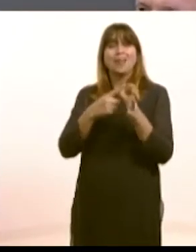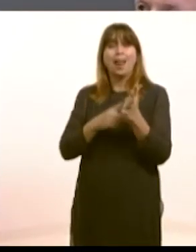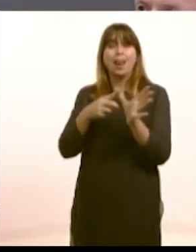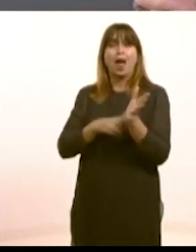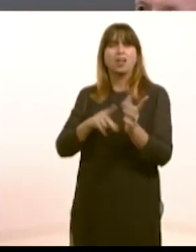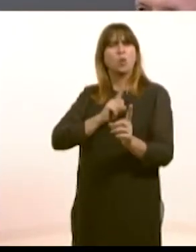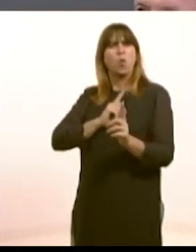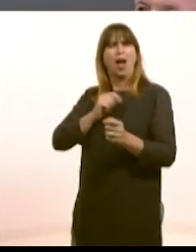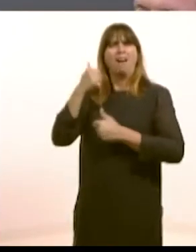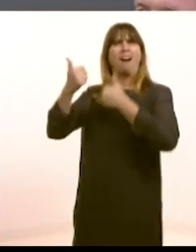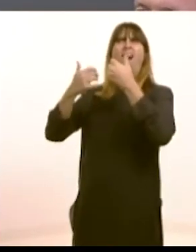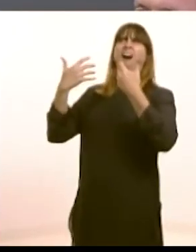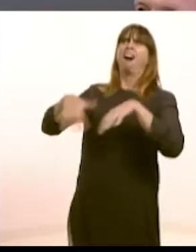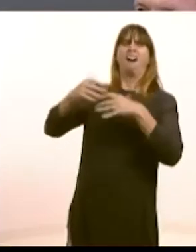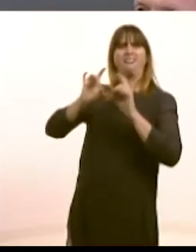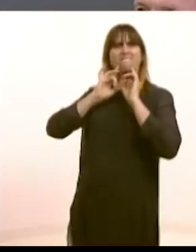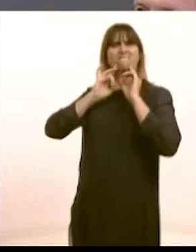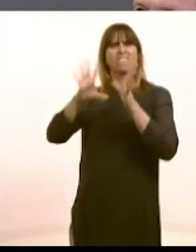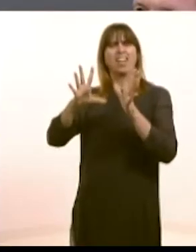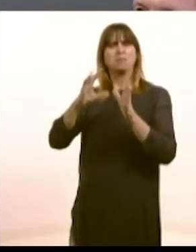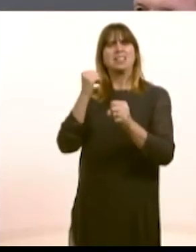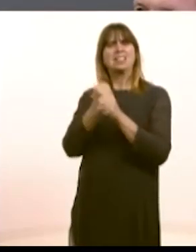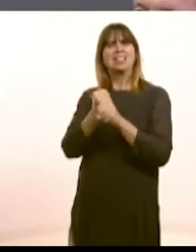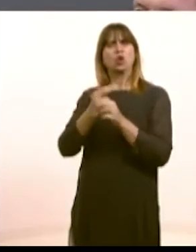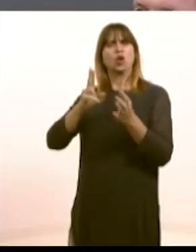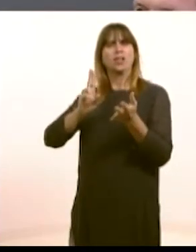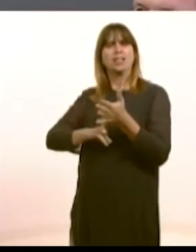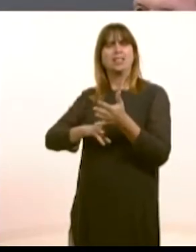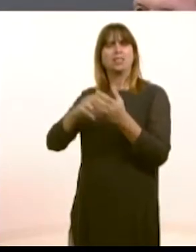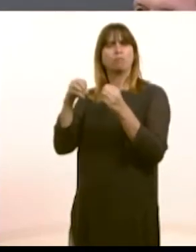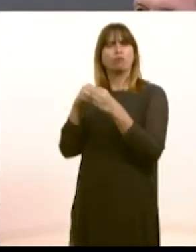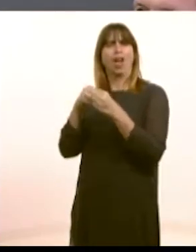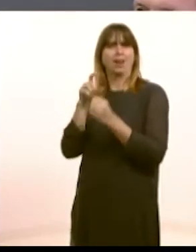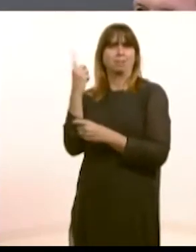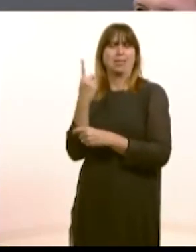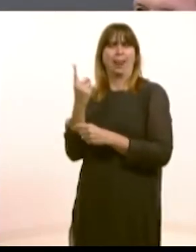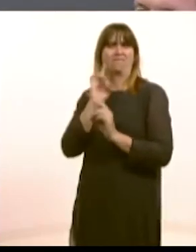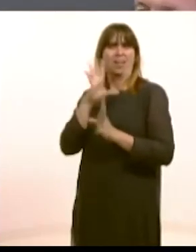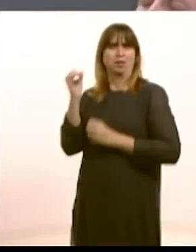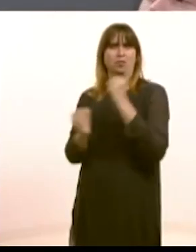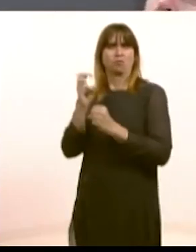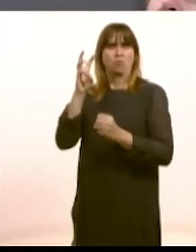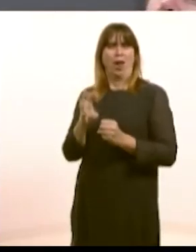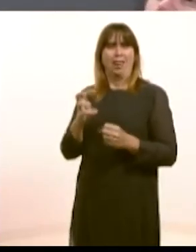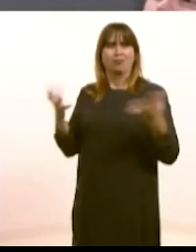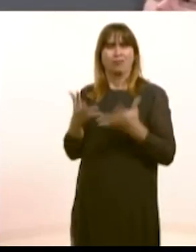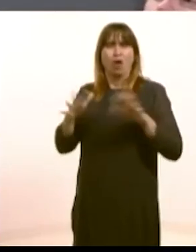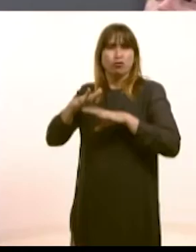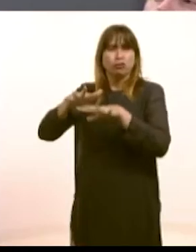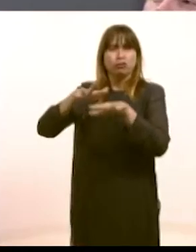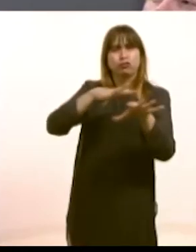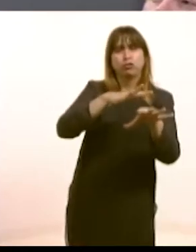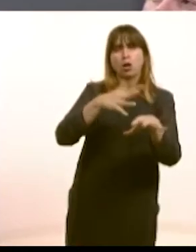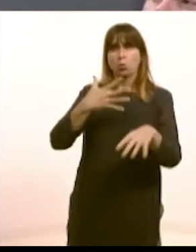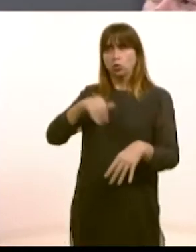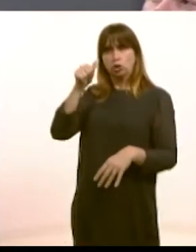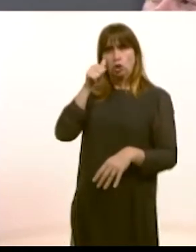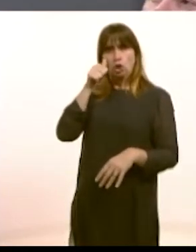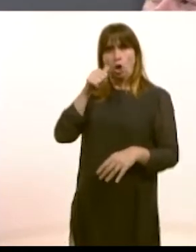Bran. So how does the Welsh Government ensure the wealth of similar opportunities throughout the South Wales valleys are highlighted within